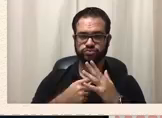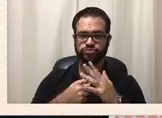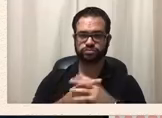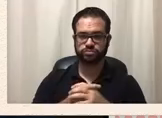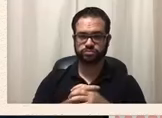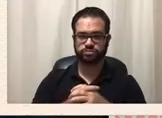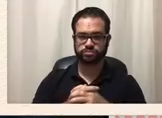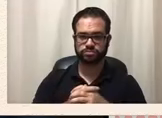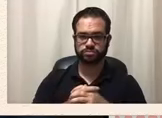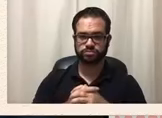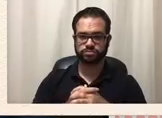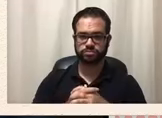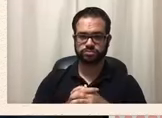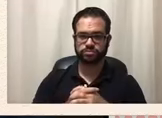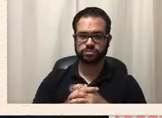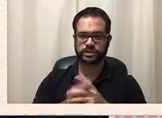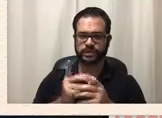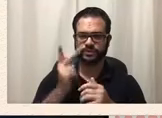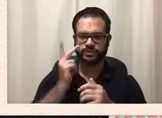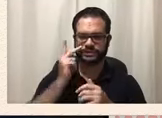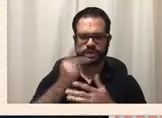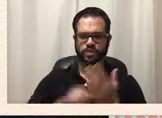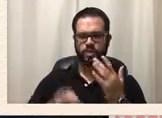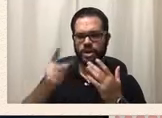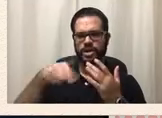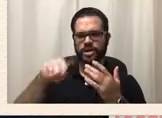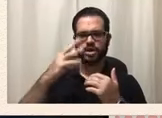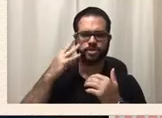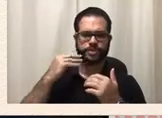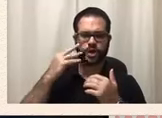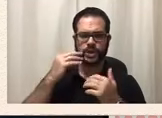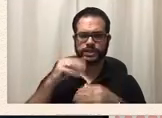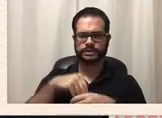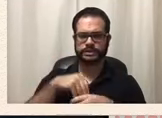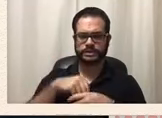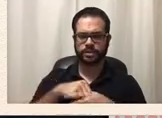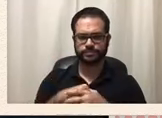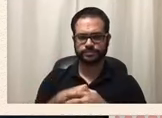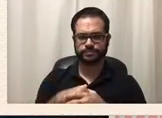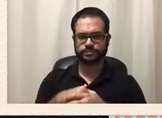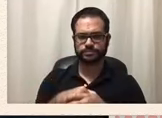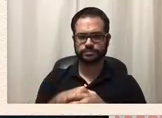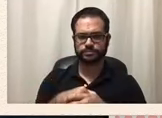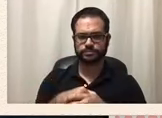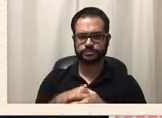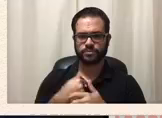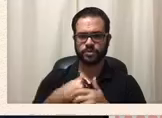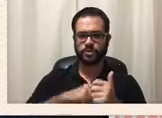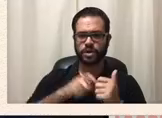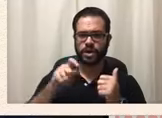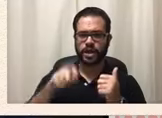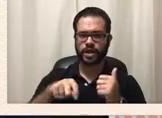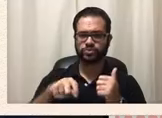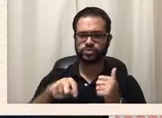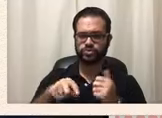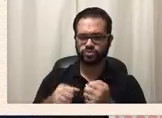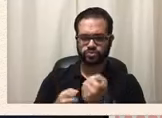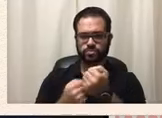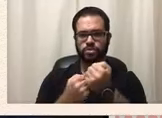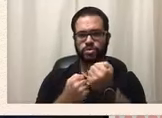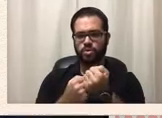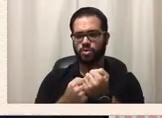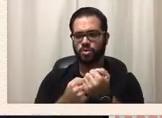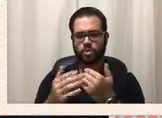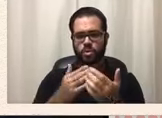where their light is mine. We can have to pick them up wherever level they are